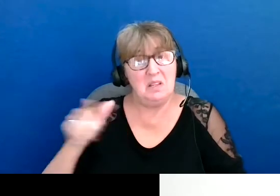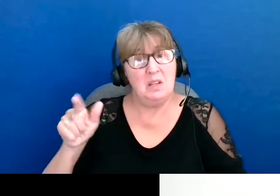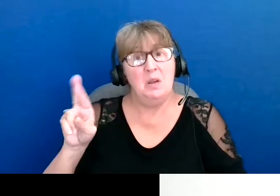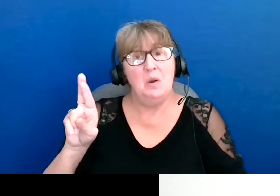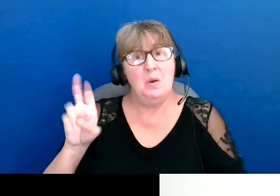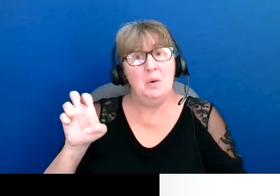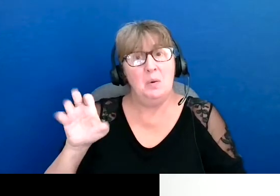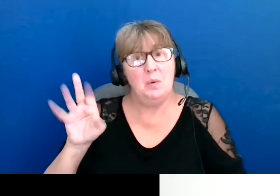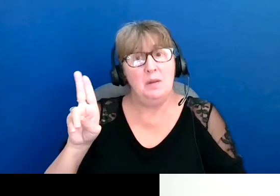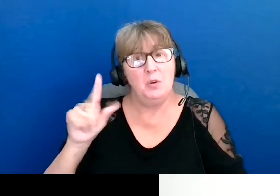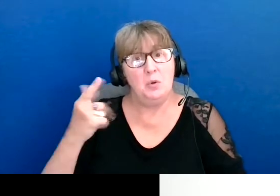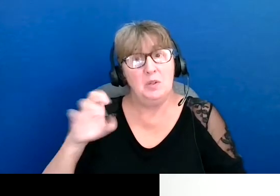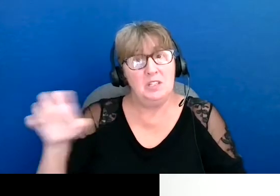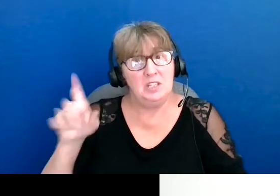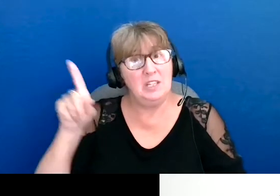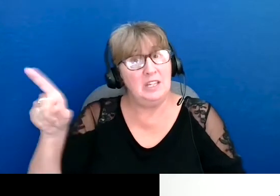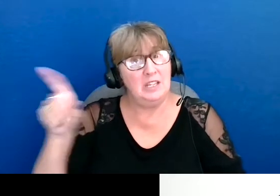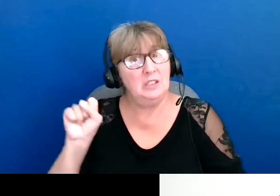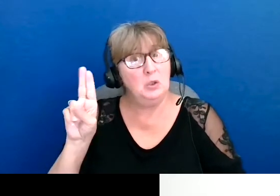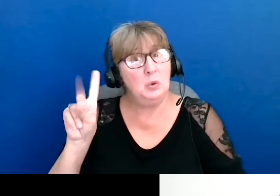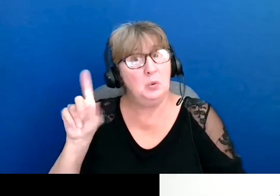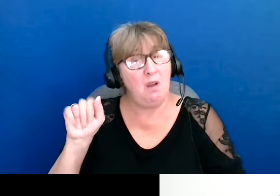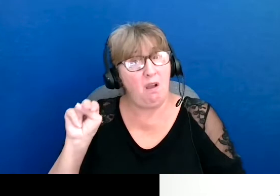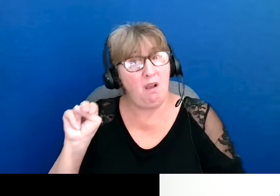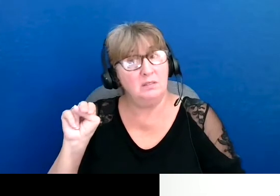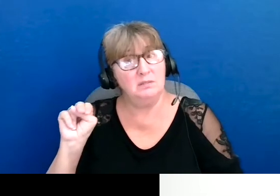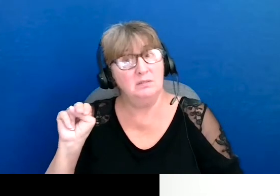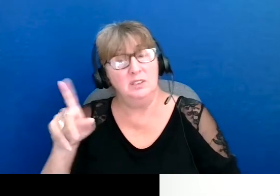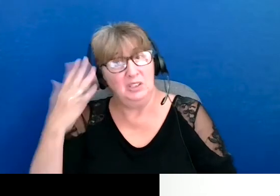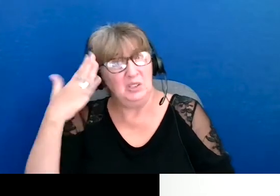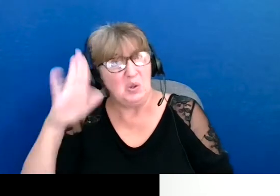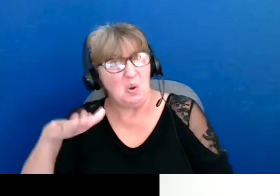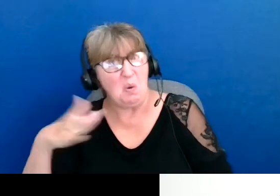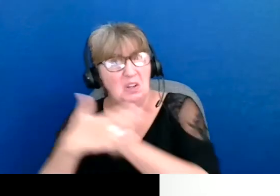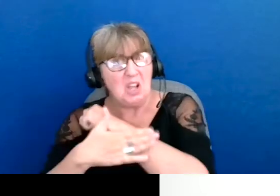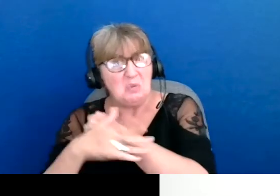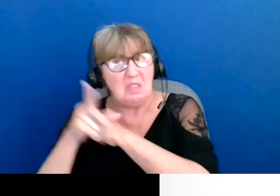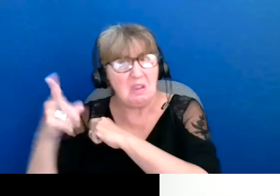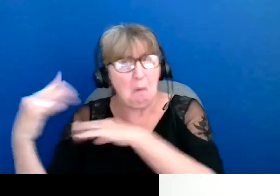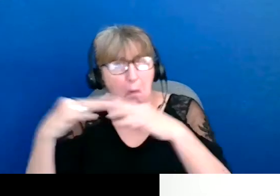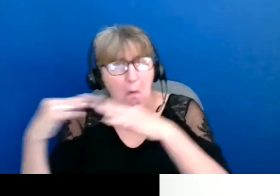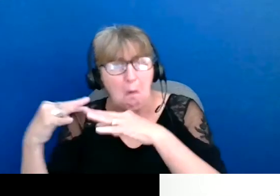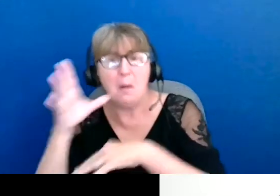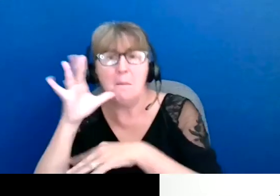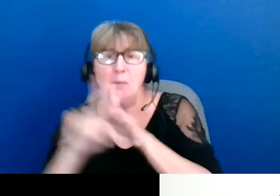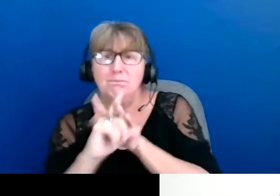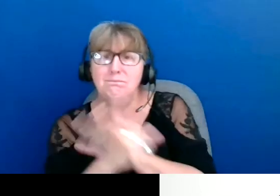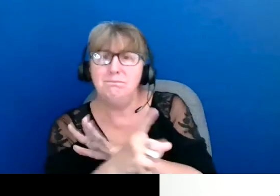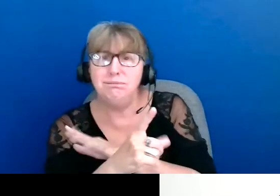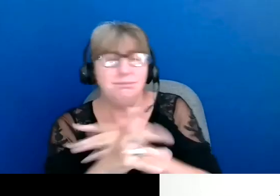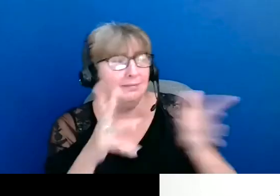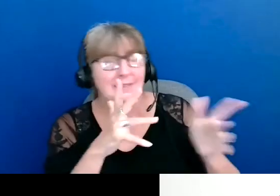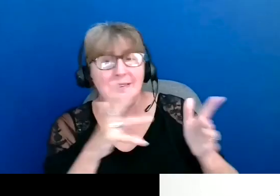At least I was getting access to food. At least I was getting an education. Who was I to complain?